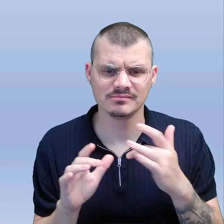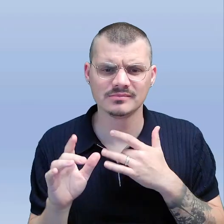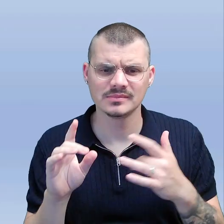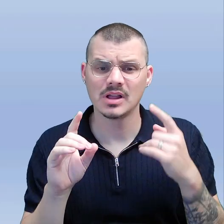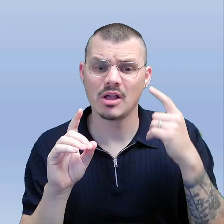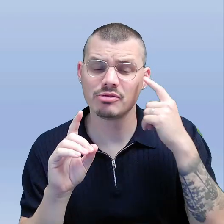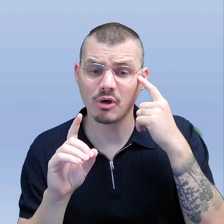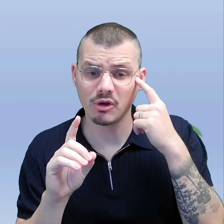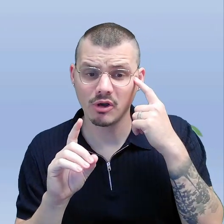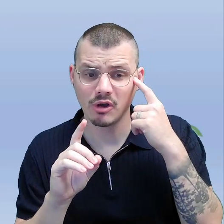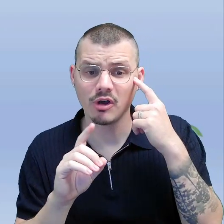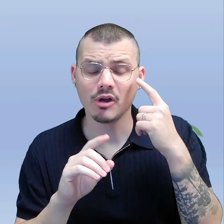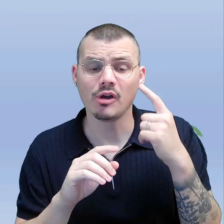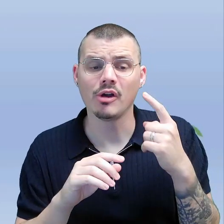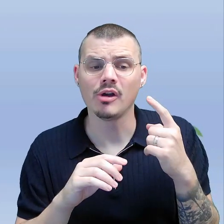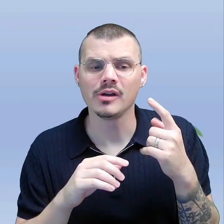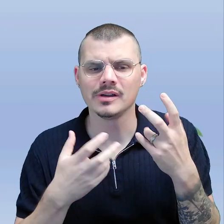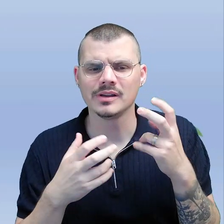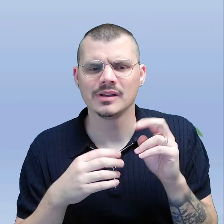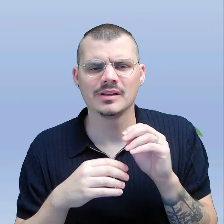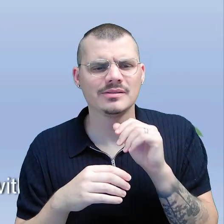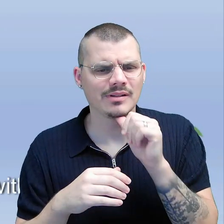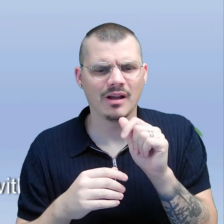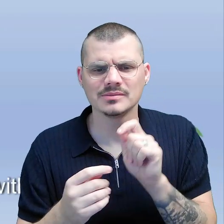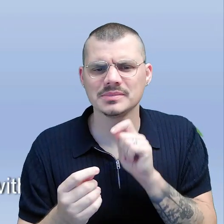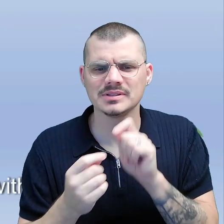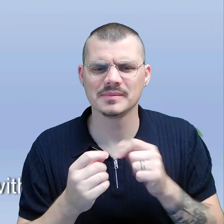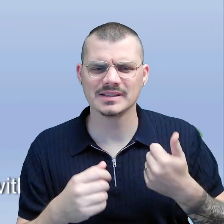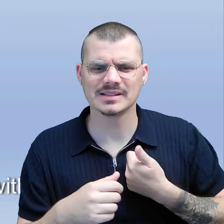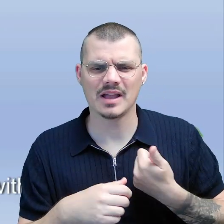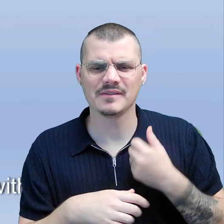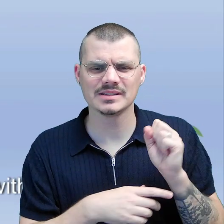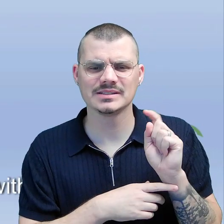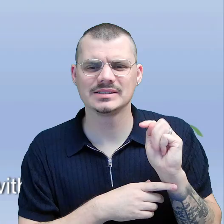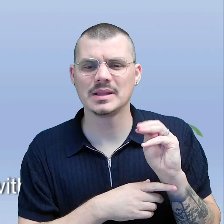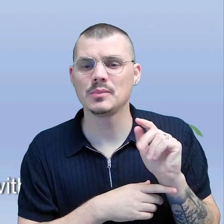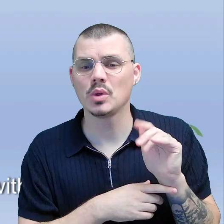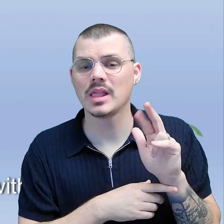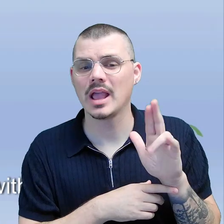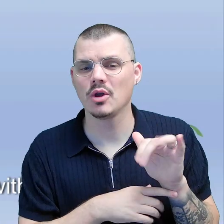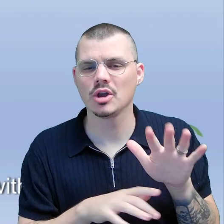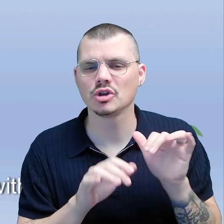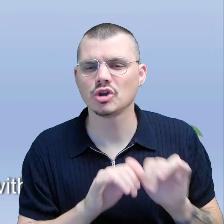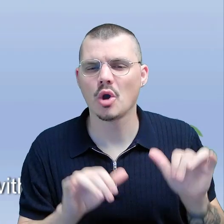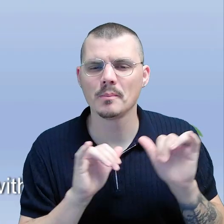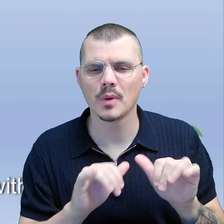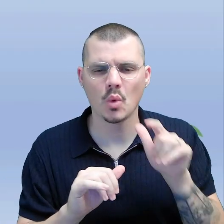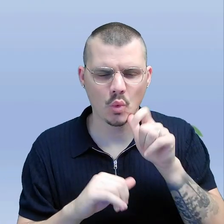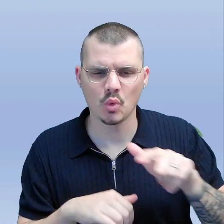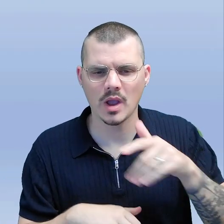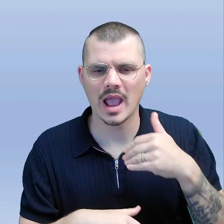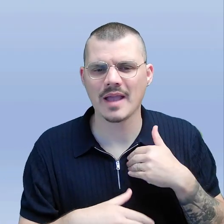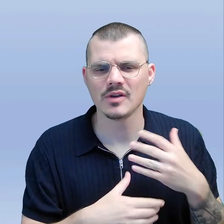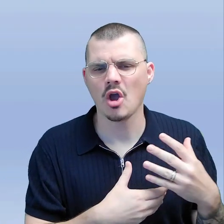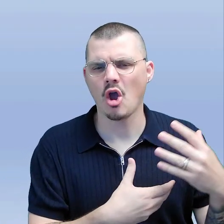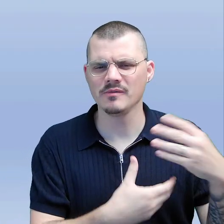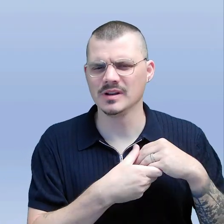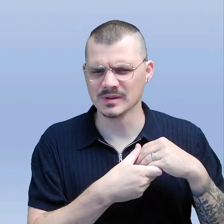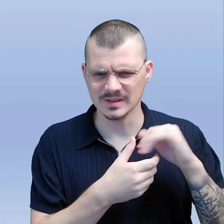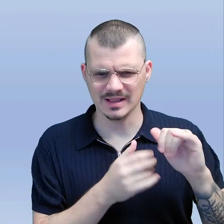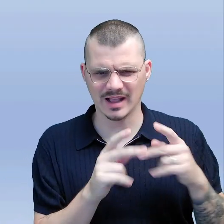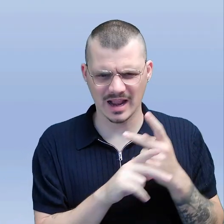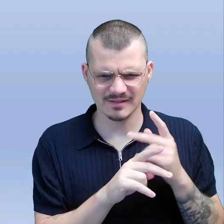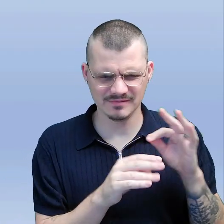that is thought to be a non-specific, self-stimulatory, common with people with